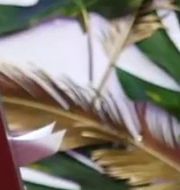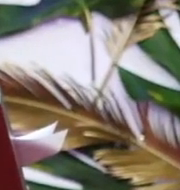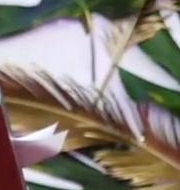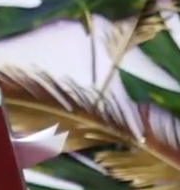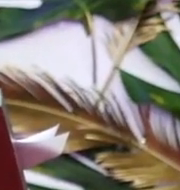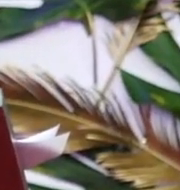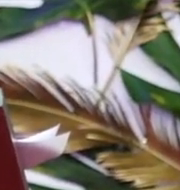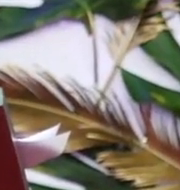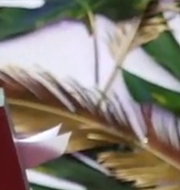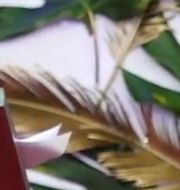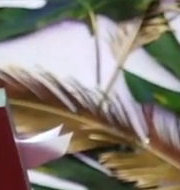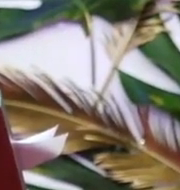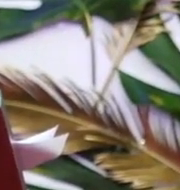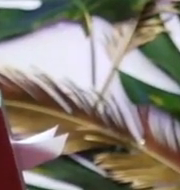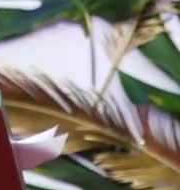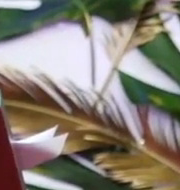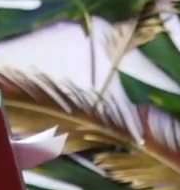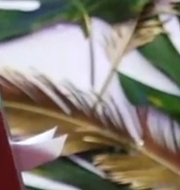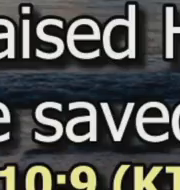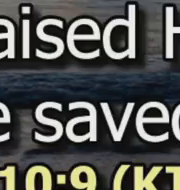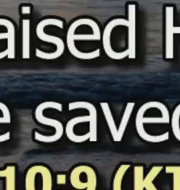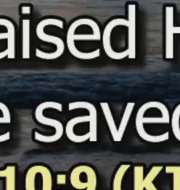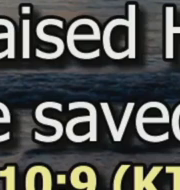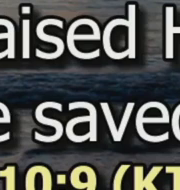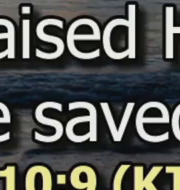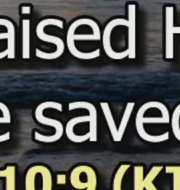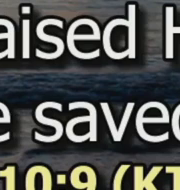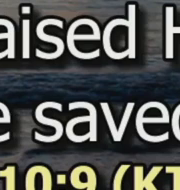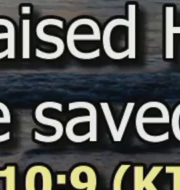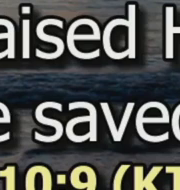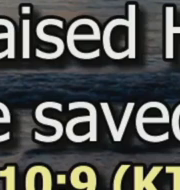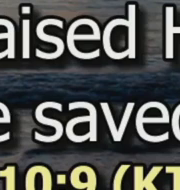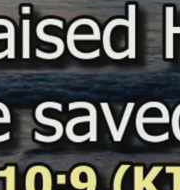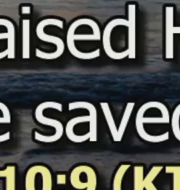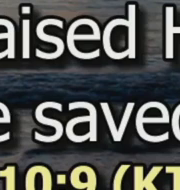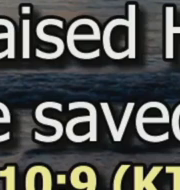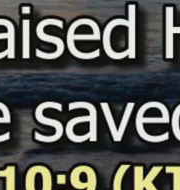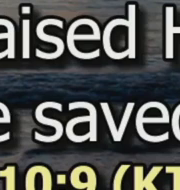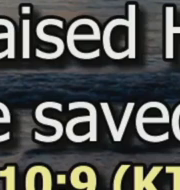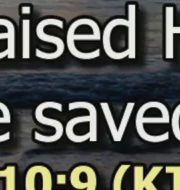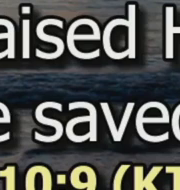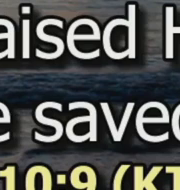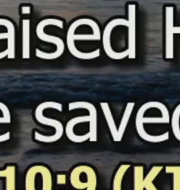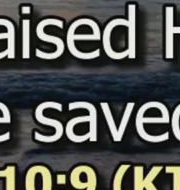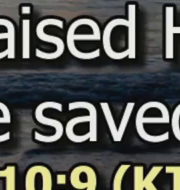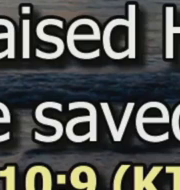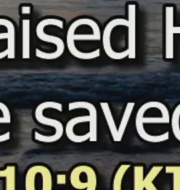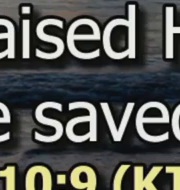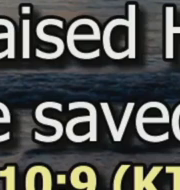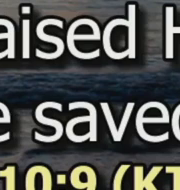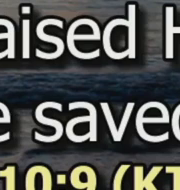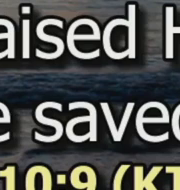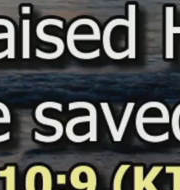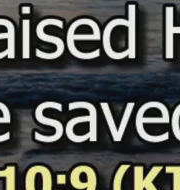10:9. Tusome Warumi 10:9. If, thank you. Uh-huh. Let's read together.